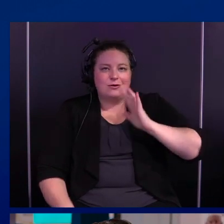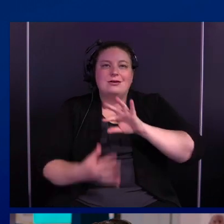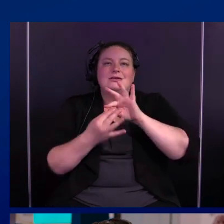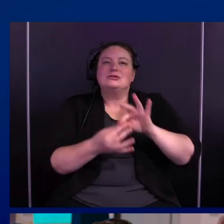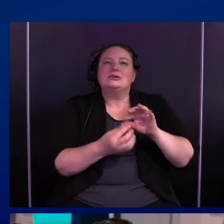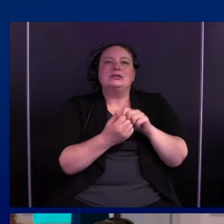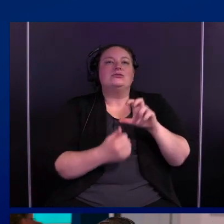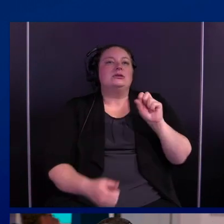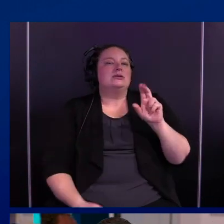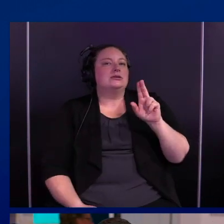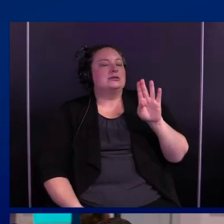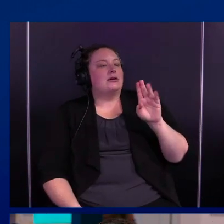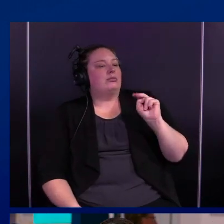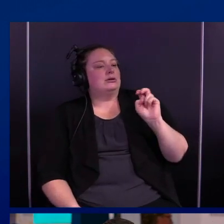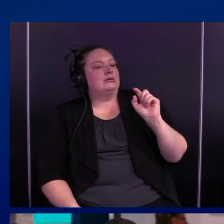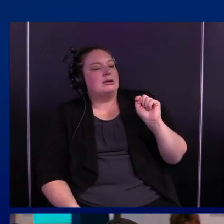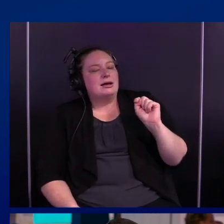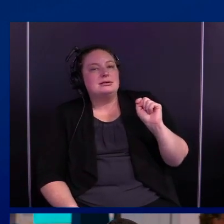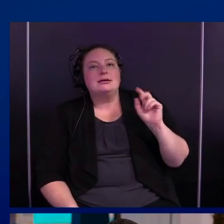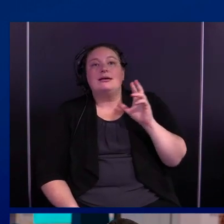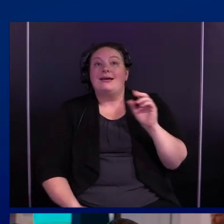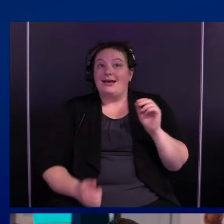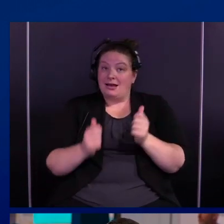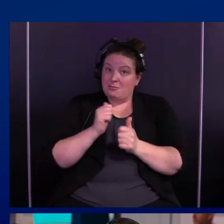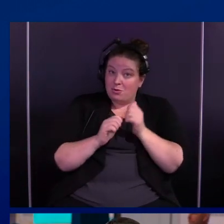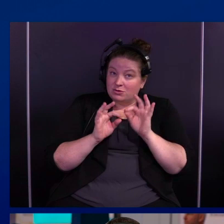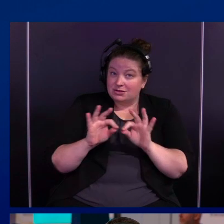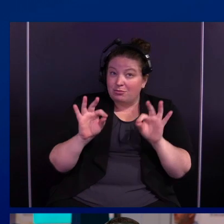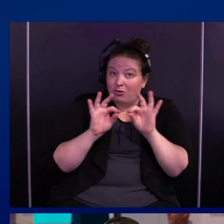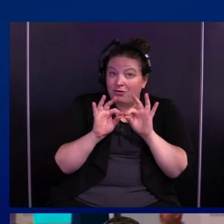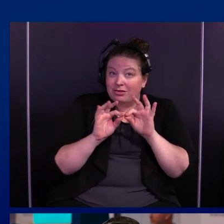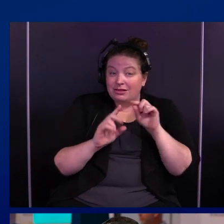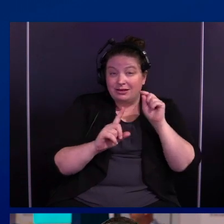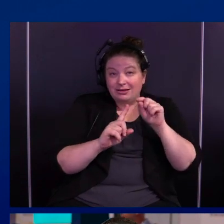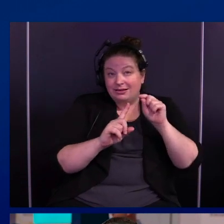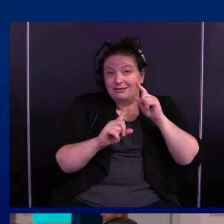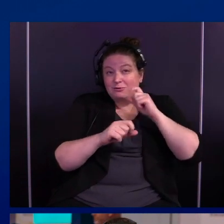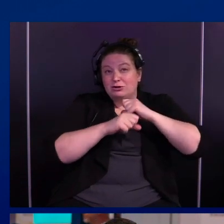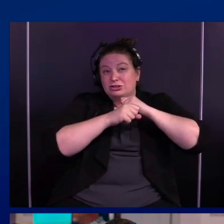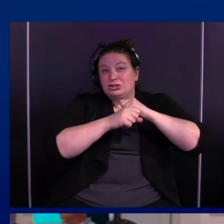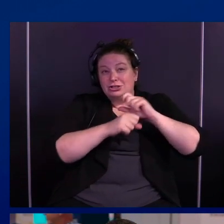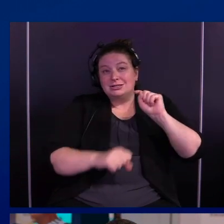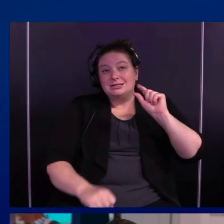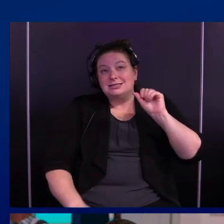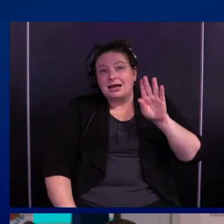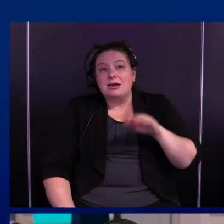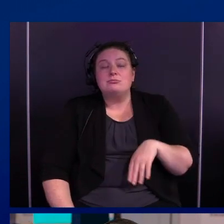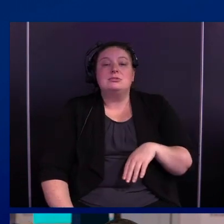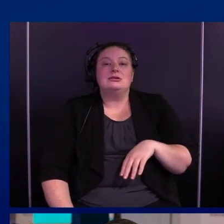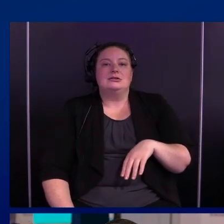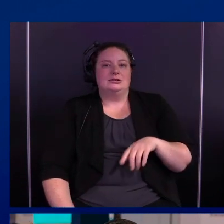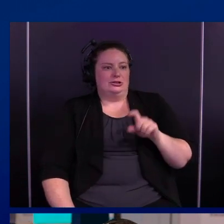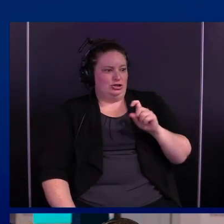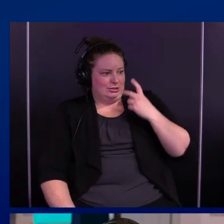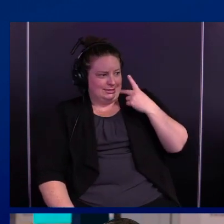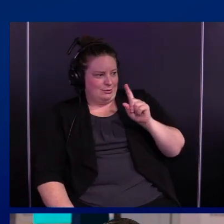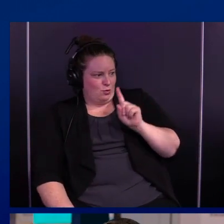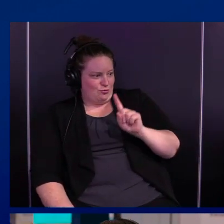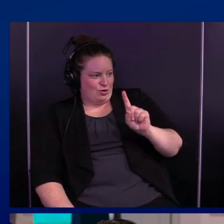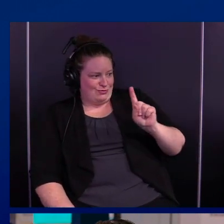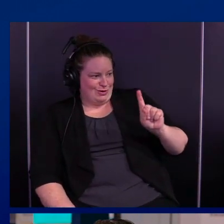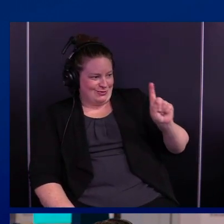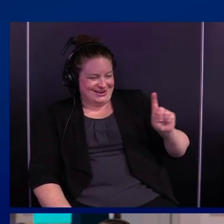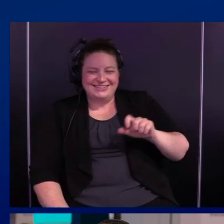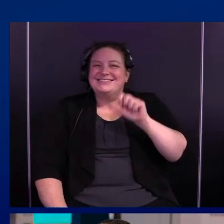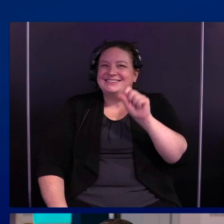subnet over here. Yep. And most importantly, if I'll go into the security tab, We should see 1111. exactly. Yep. So